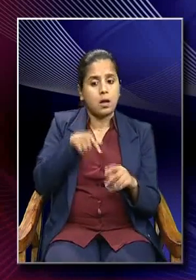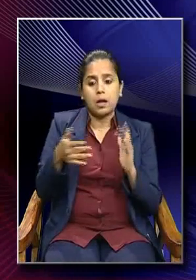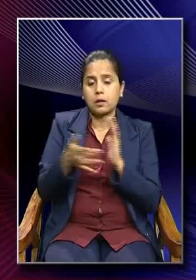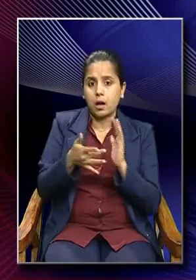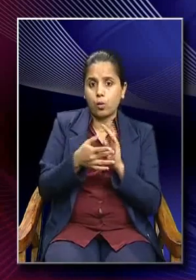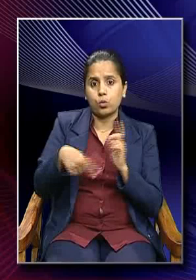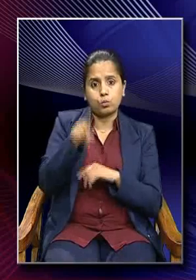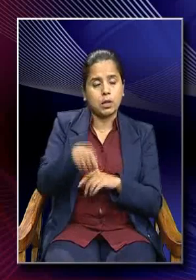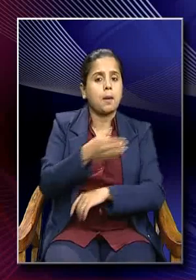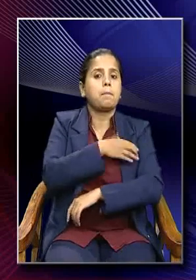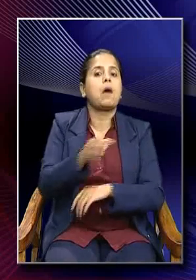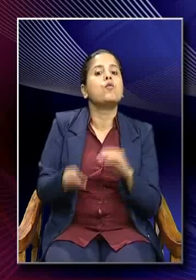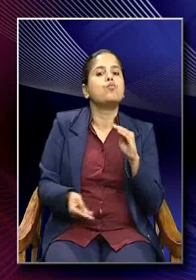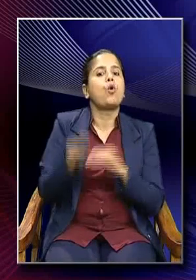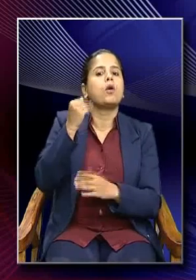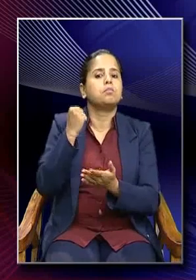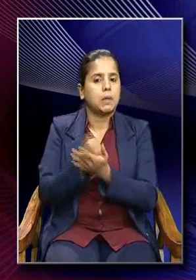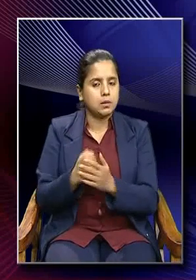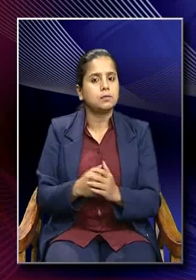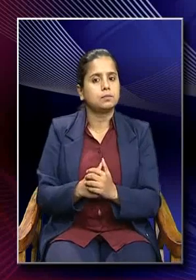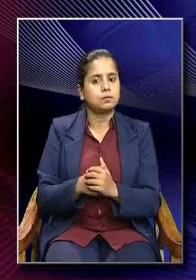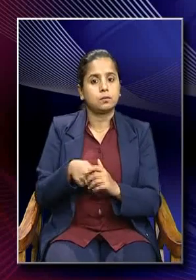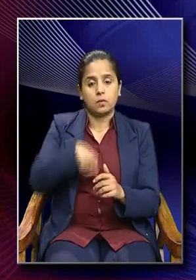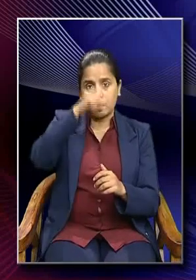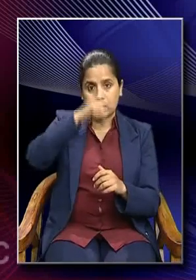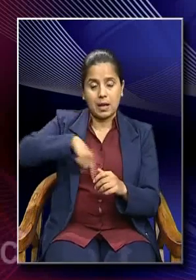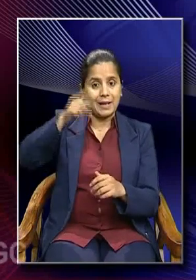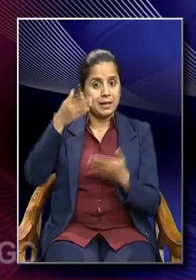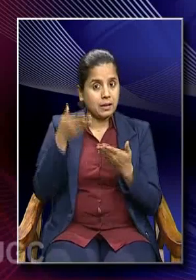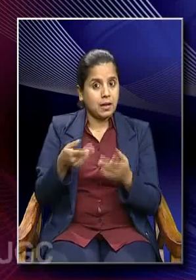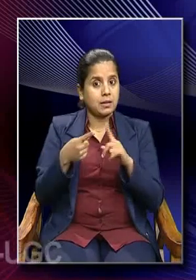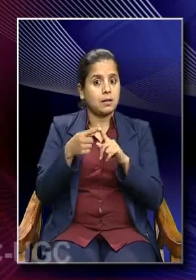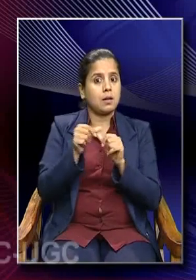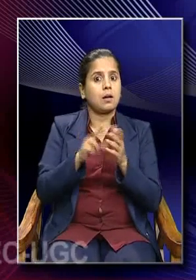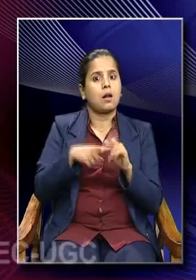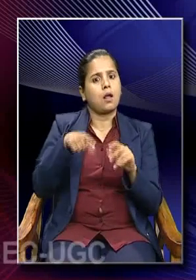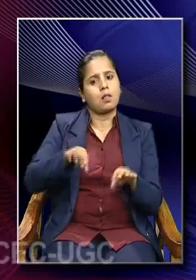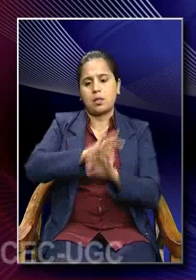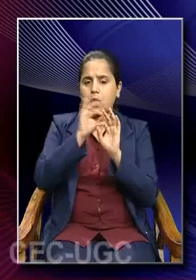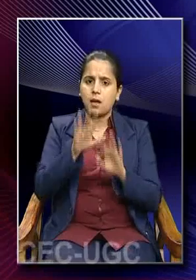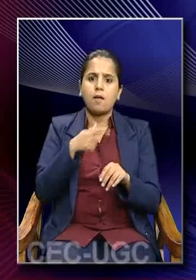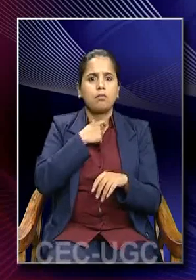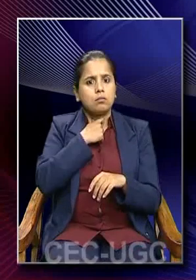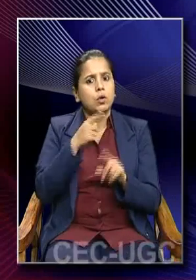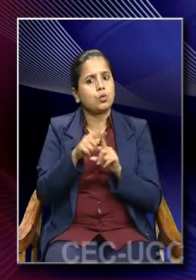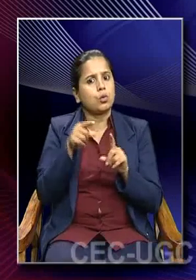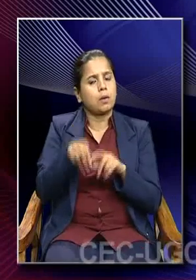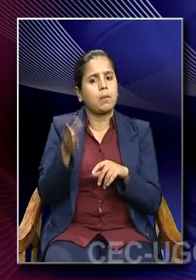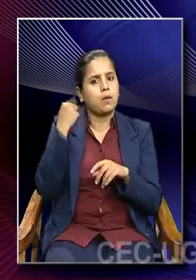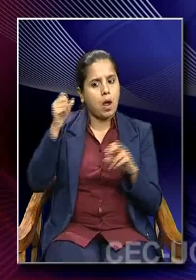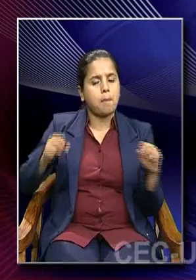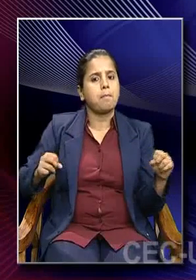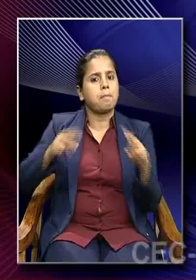technologies should be empowered more. So India has already committed in the Paris Agreement that